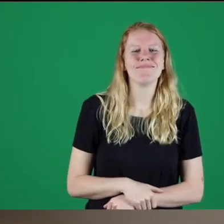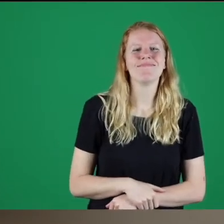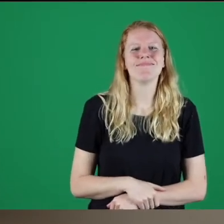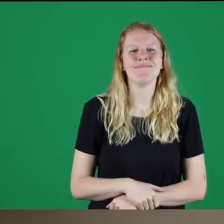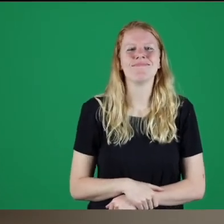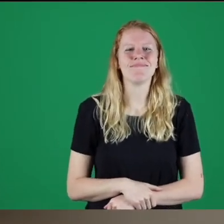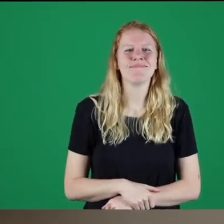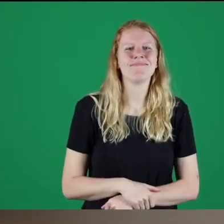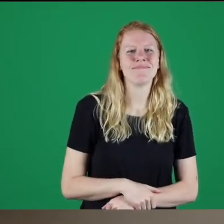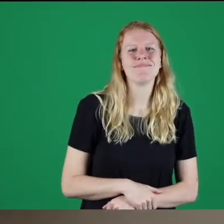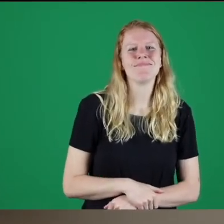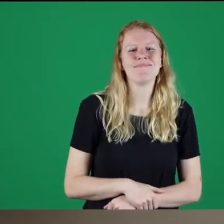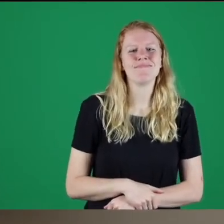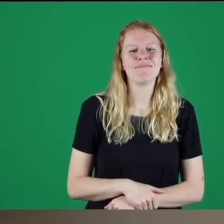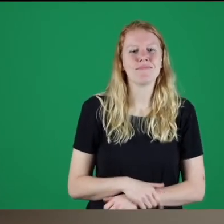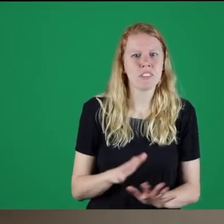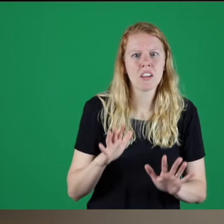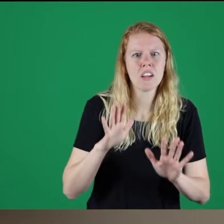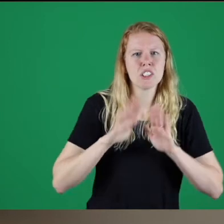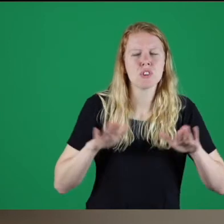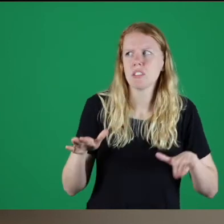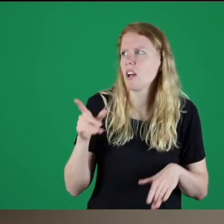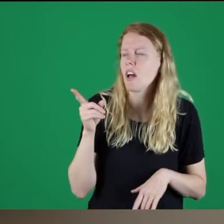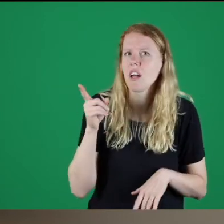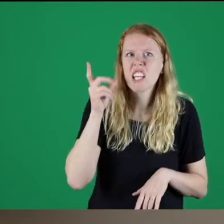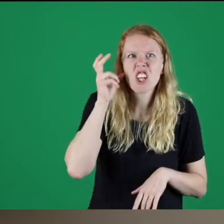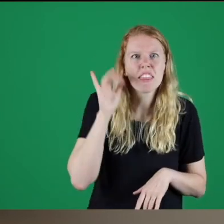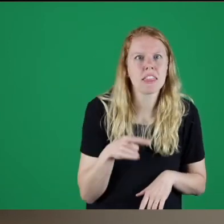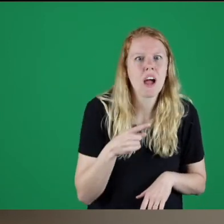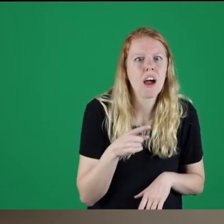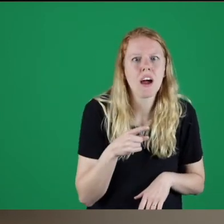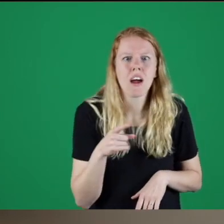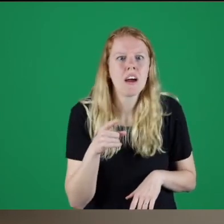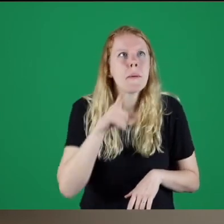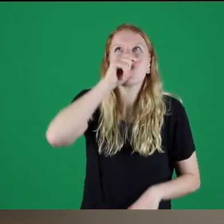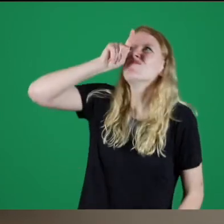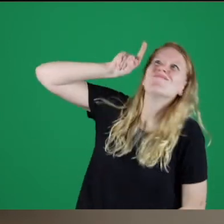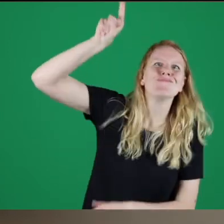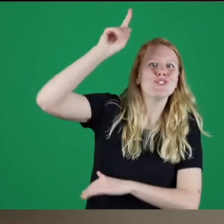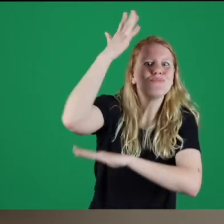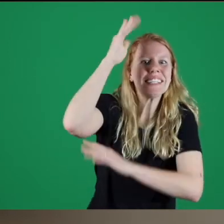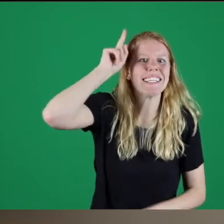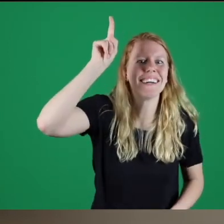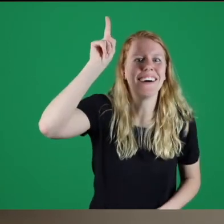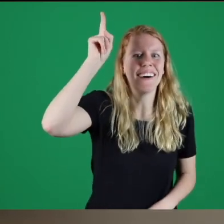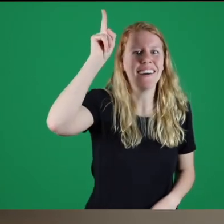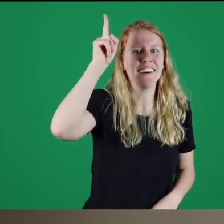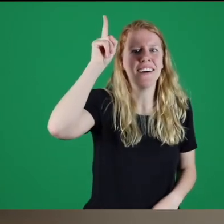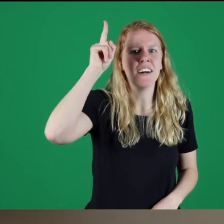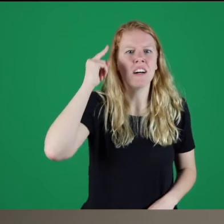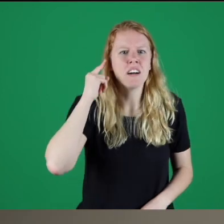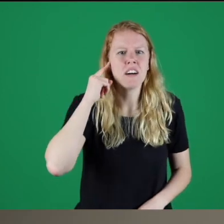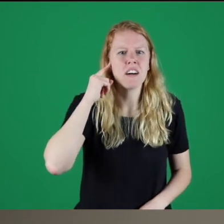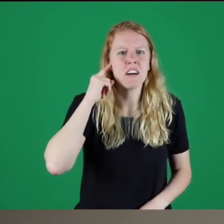tige, tige. The children said, "Did you hear that? Where did it come from? It's the bird in the tree." But when the children heard the